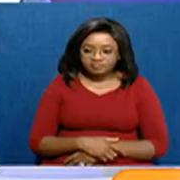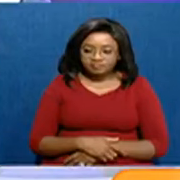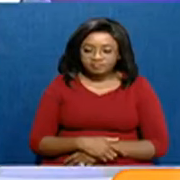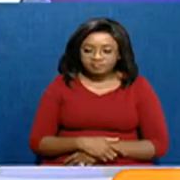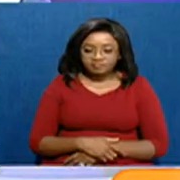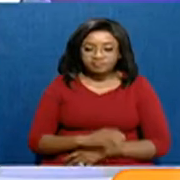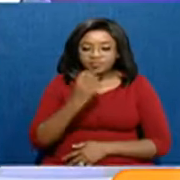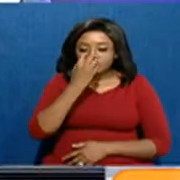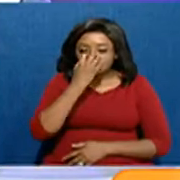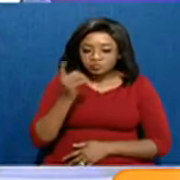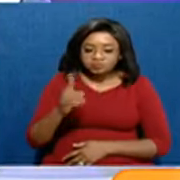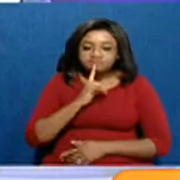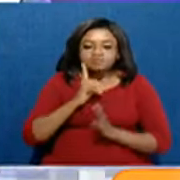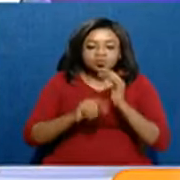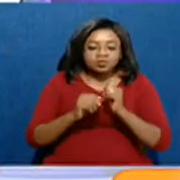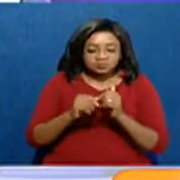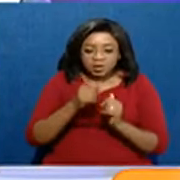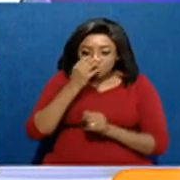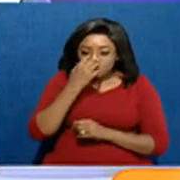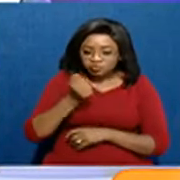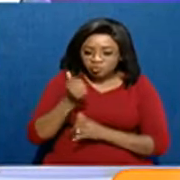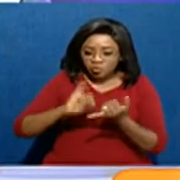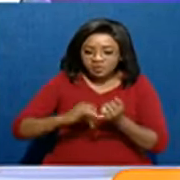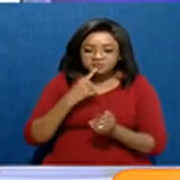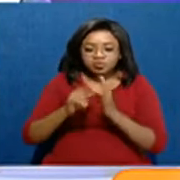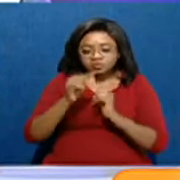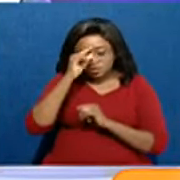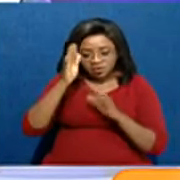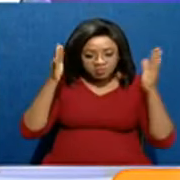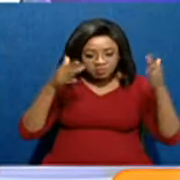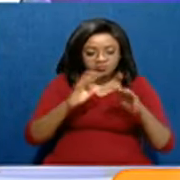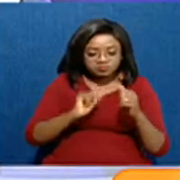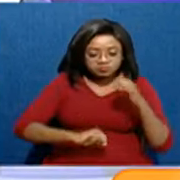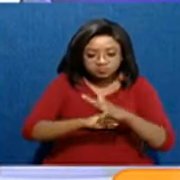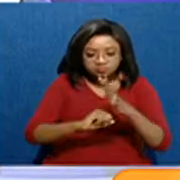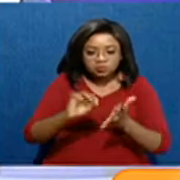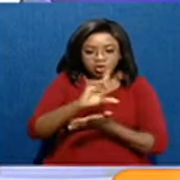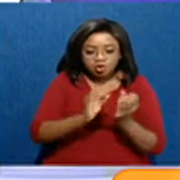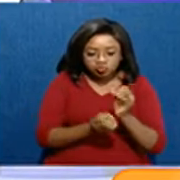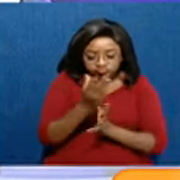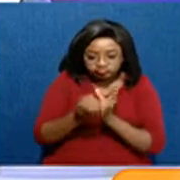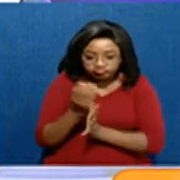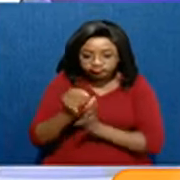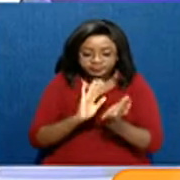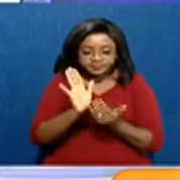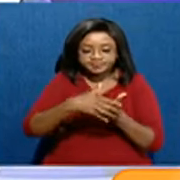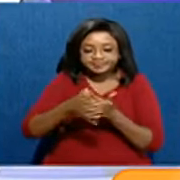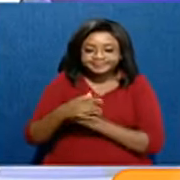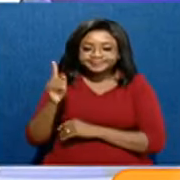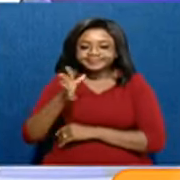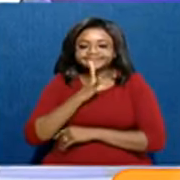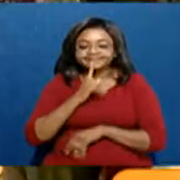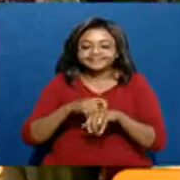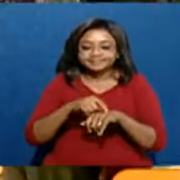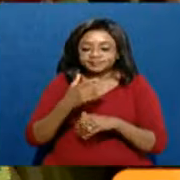First Lady Rachel Ruto says the government is dedicated to enhancing manufacturing and domestic production in the country. Speaking during